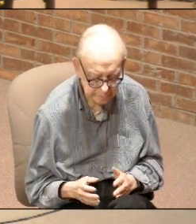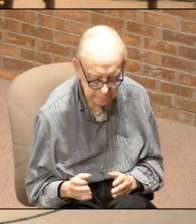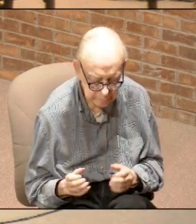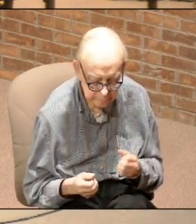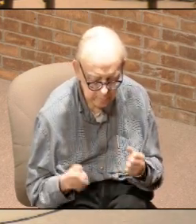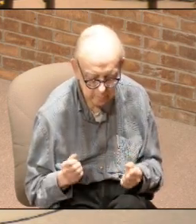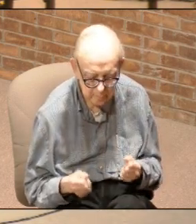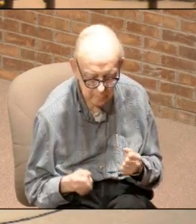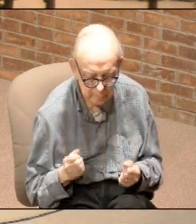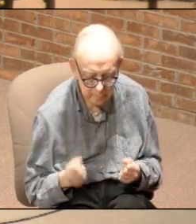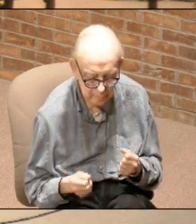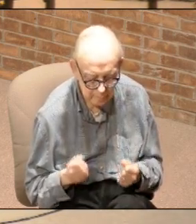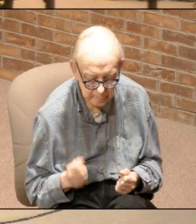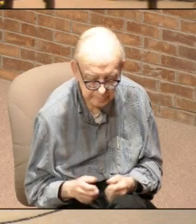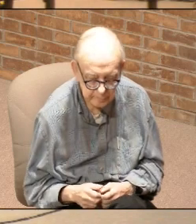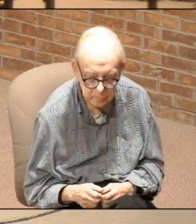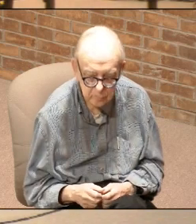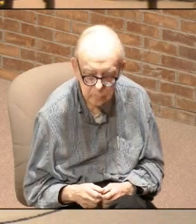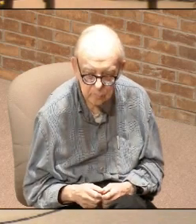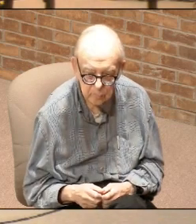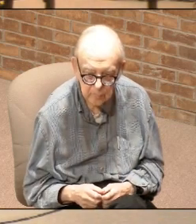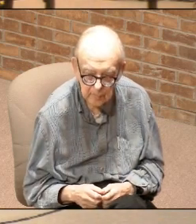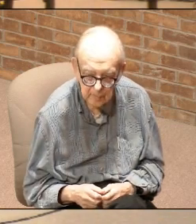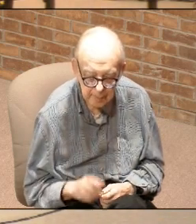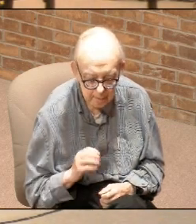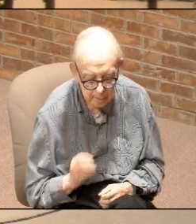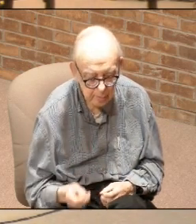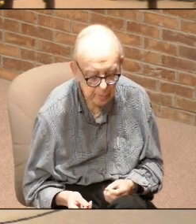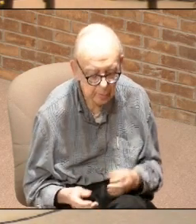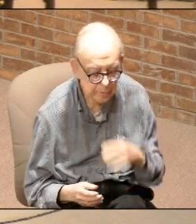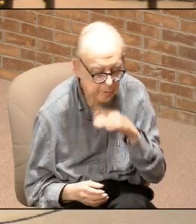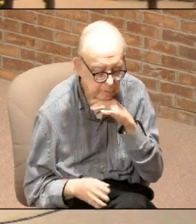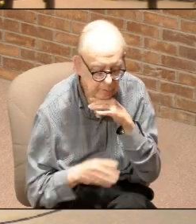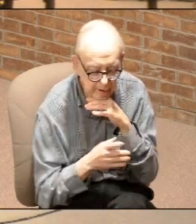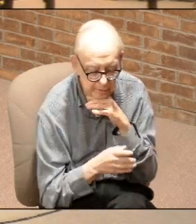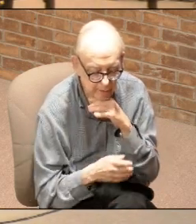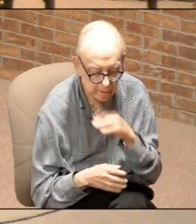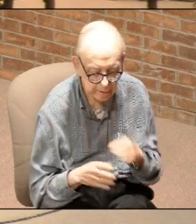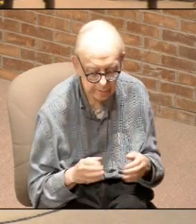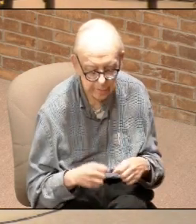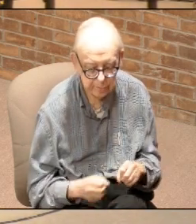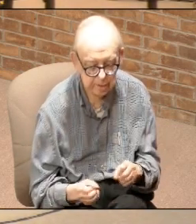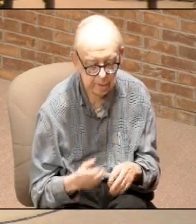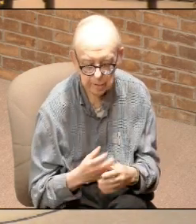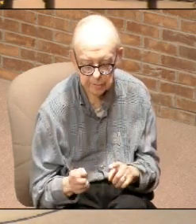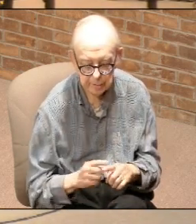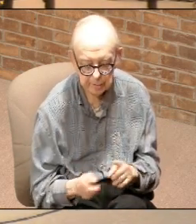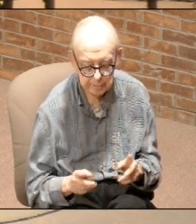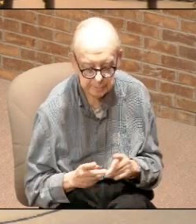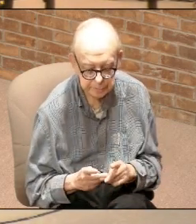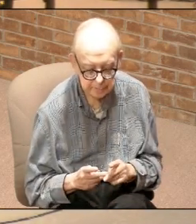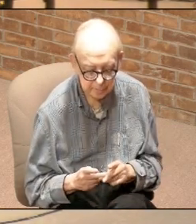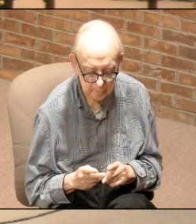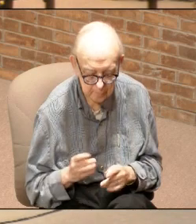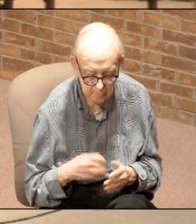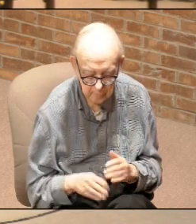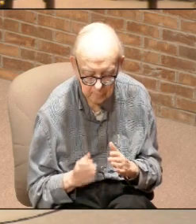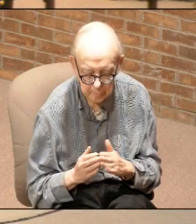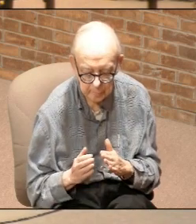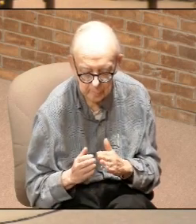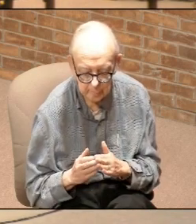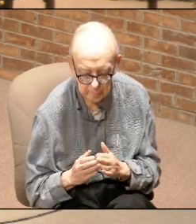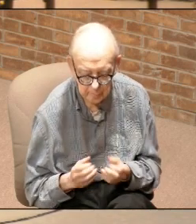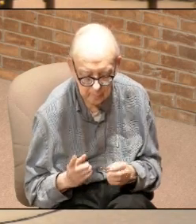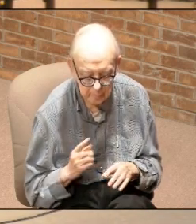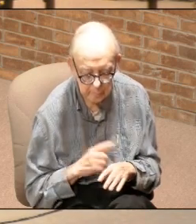down the street and just empty their car out or throw their trash out you know and and it just goes everywhere so being in a community